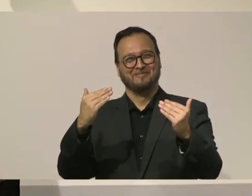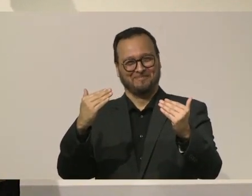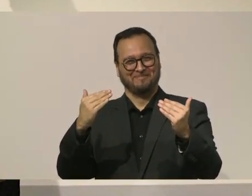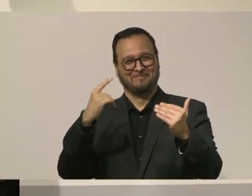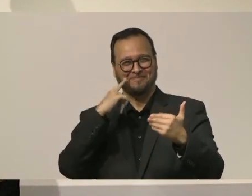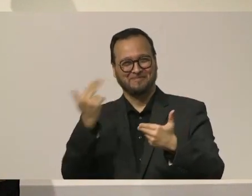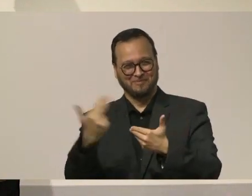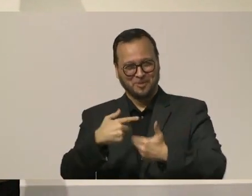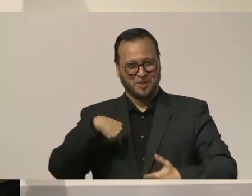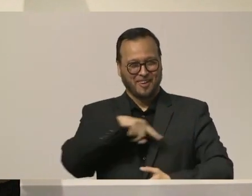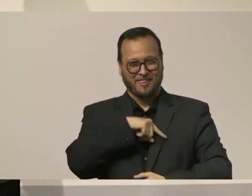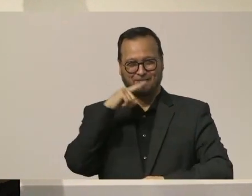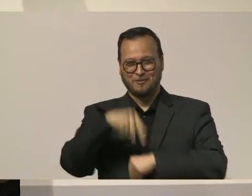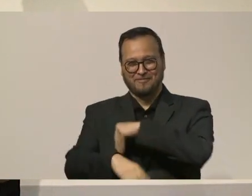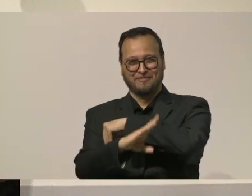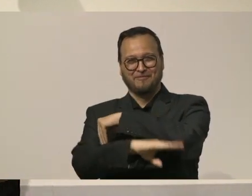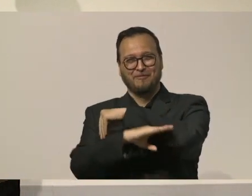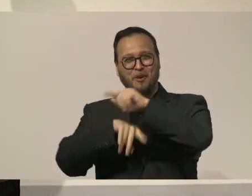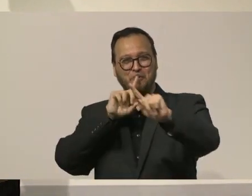Thank you for joining us for the Fall Report.